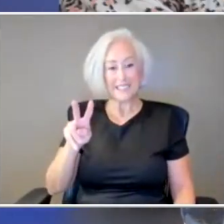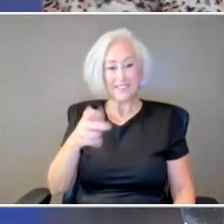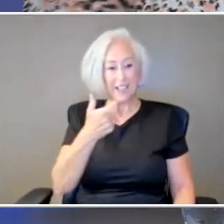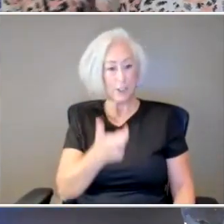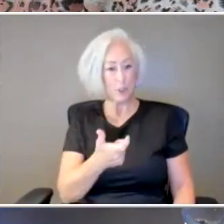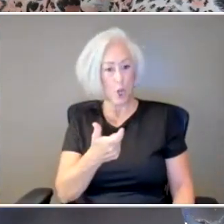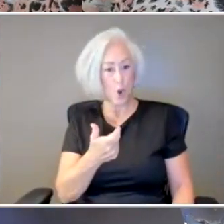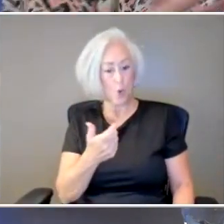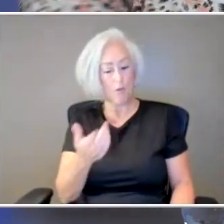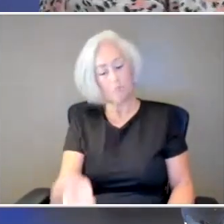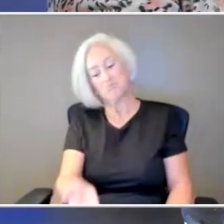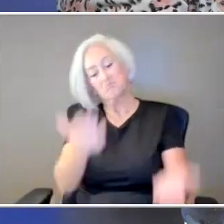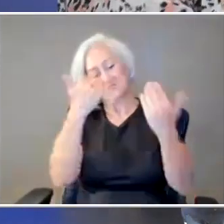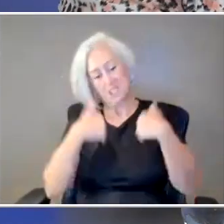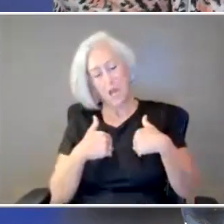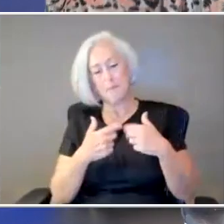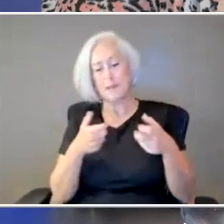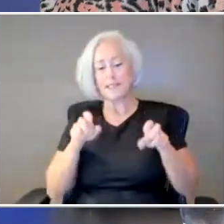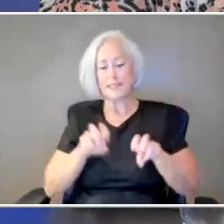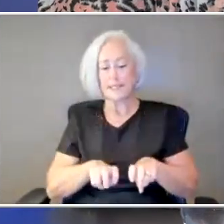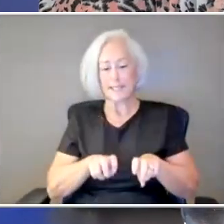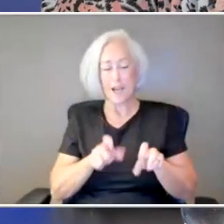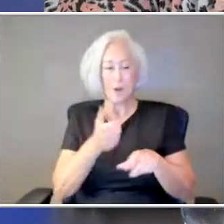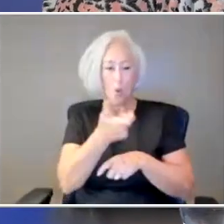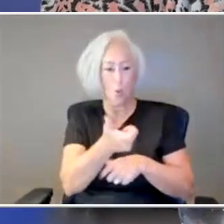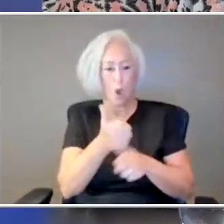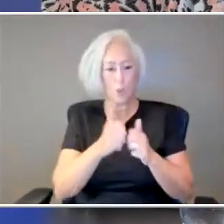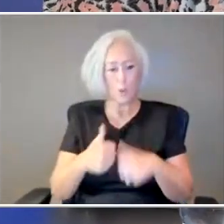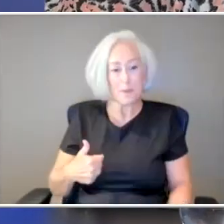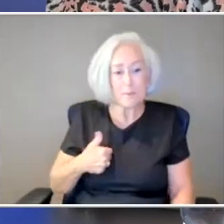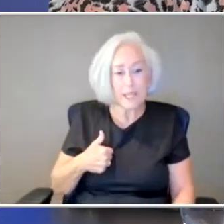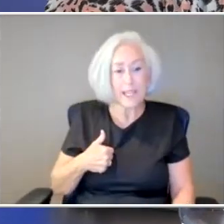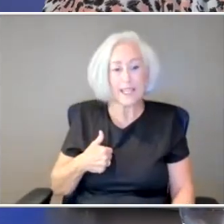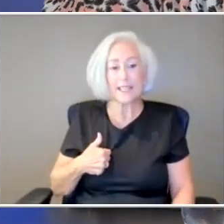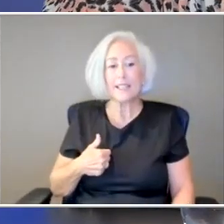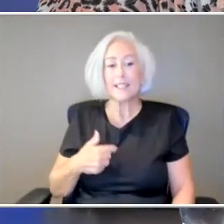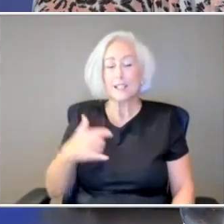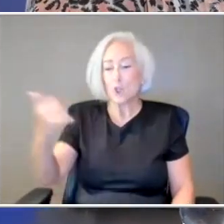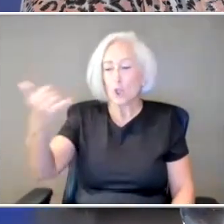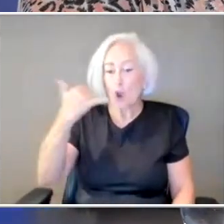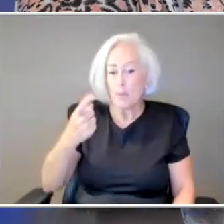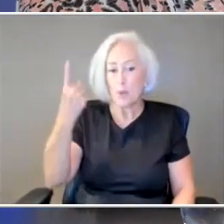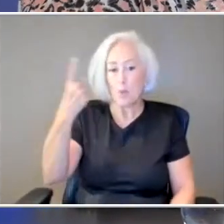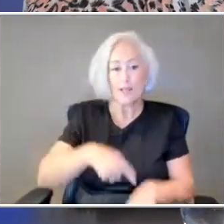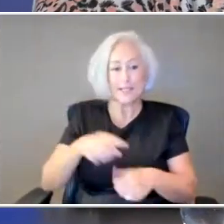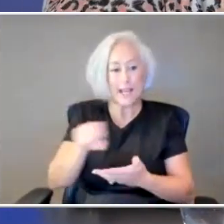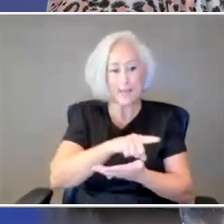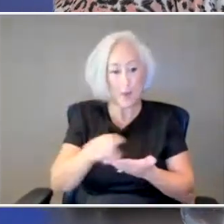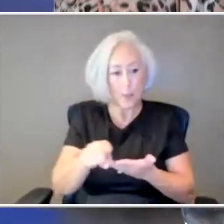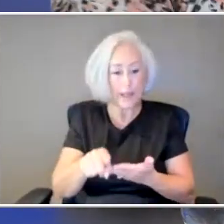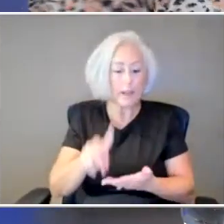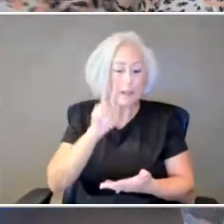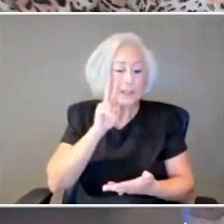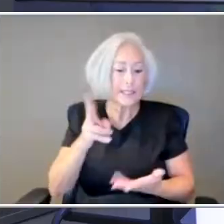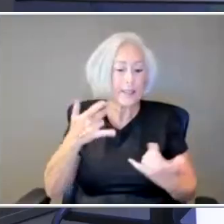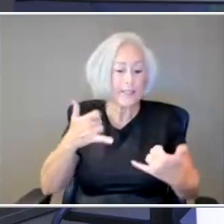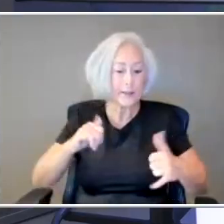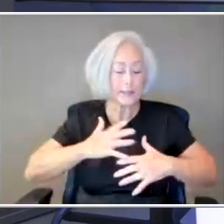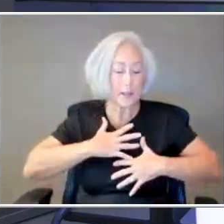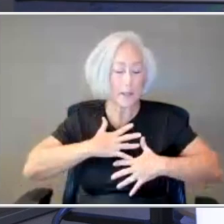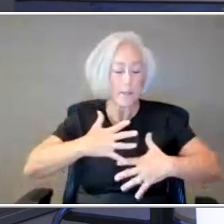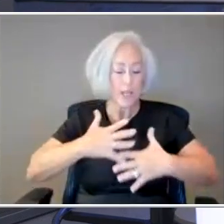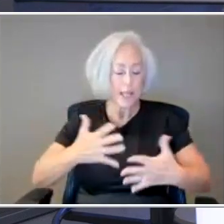or just call me once a week and let's binge something together. Yeah, or just see if I'm still breathing. And well, Lindsay, your point